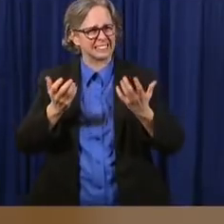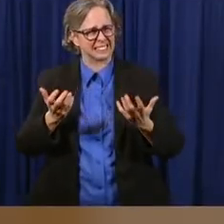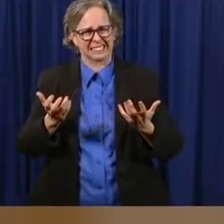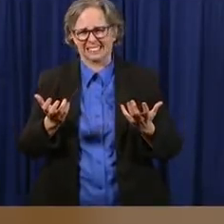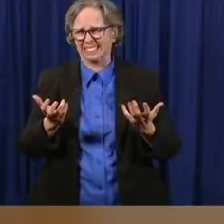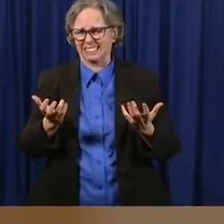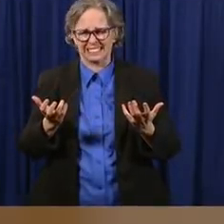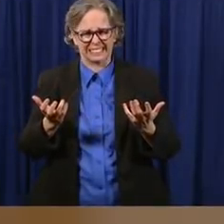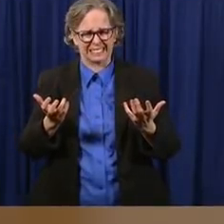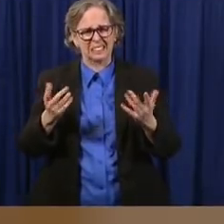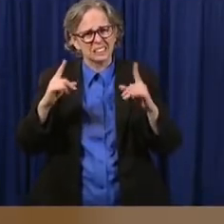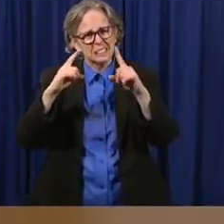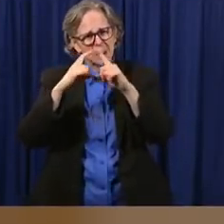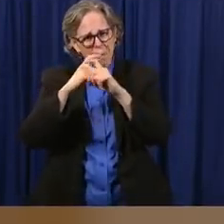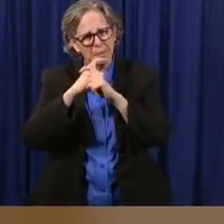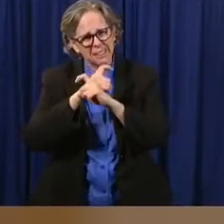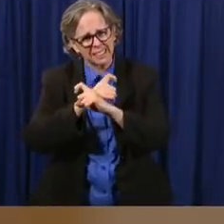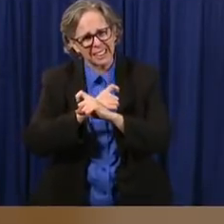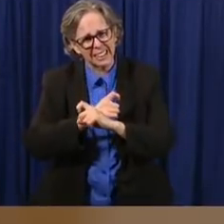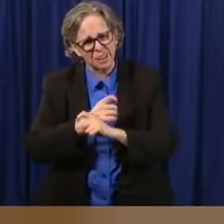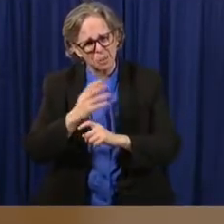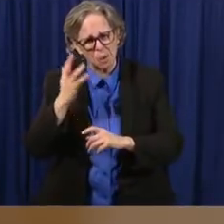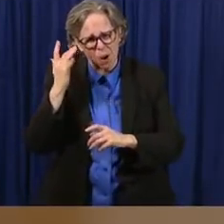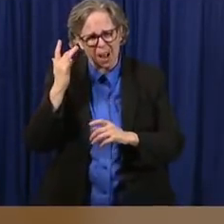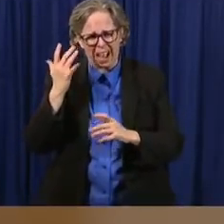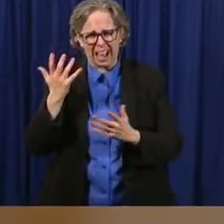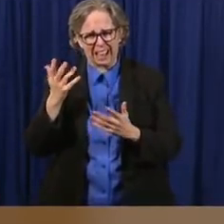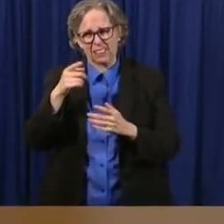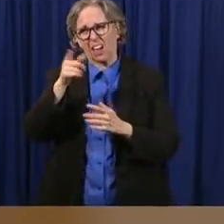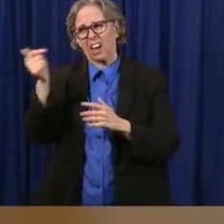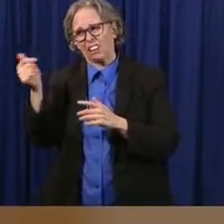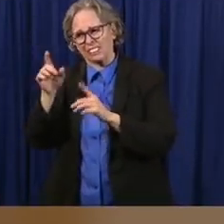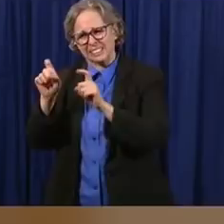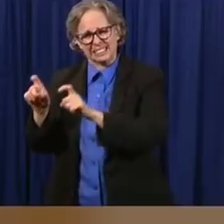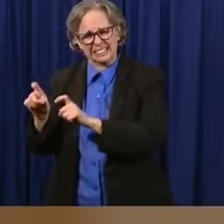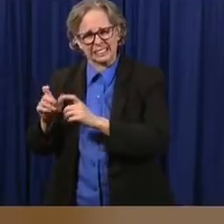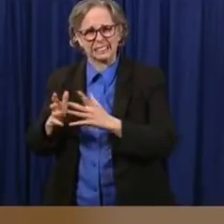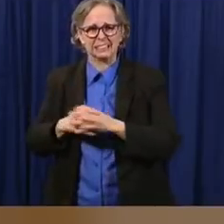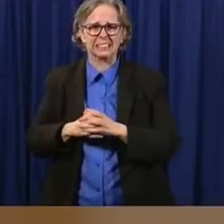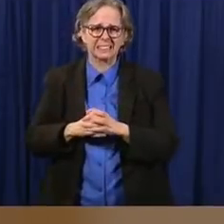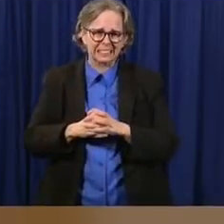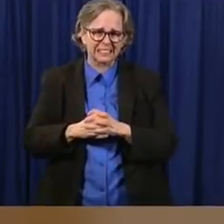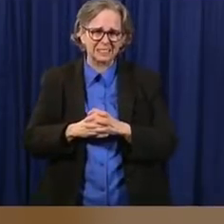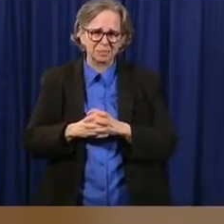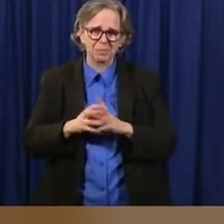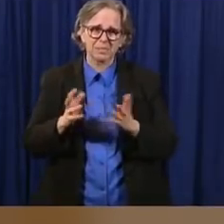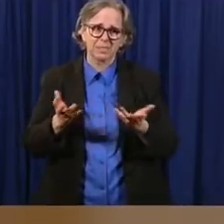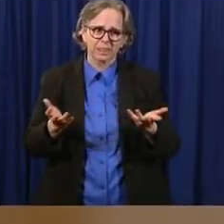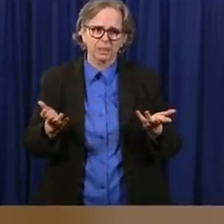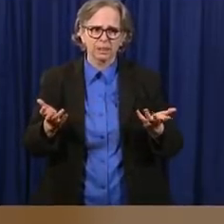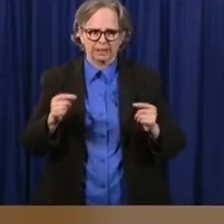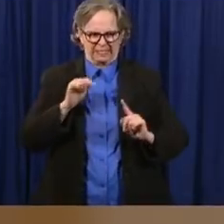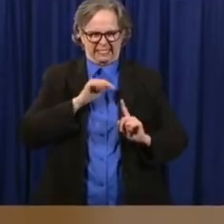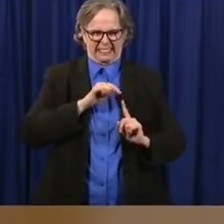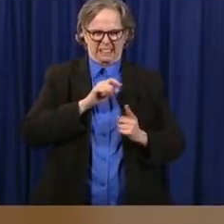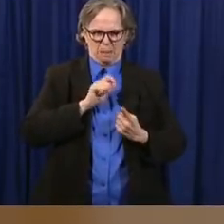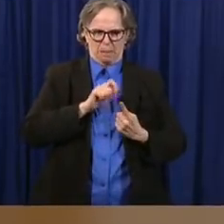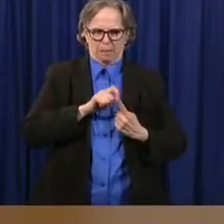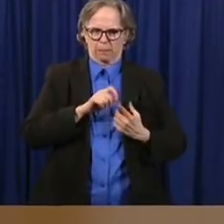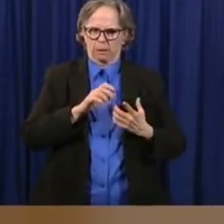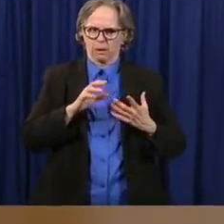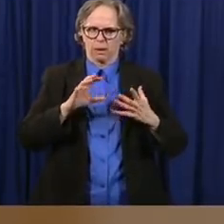set of situations that has occurred, and again, greatly impacted by the fact that this is a global